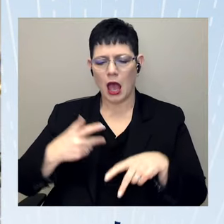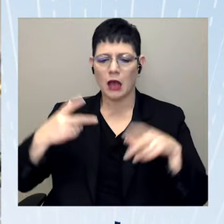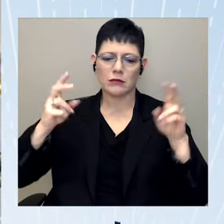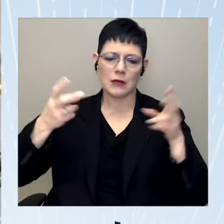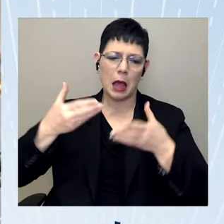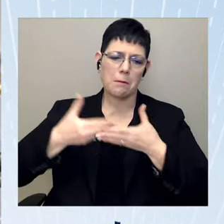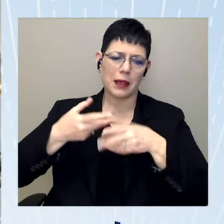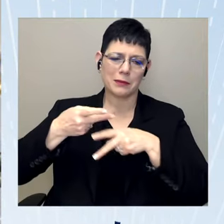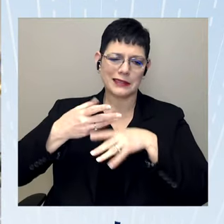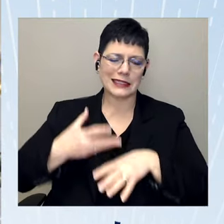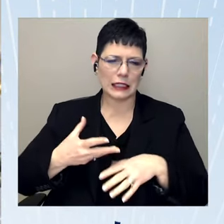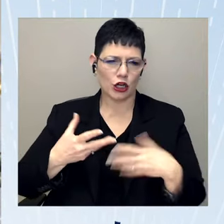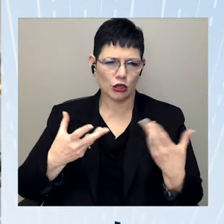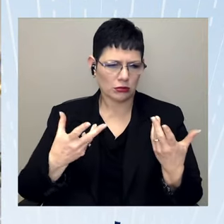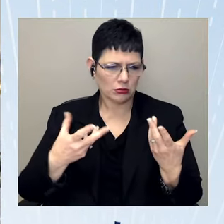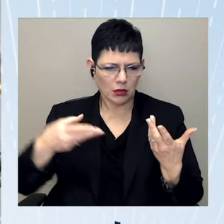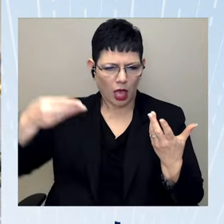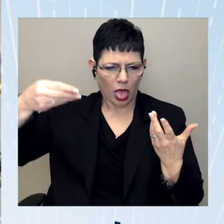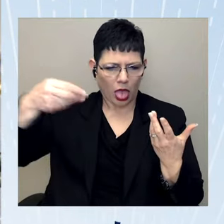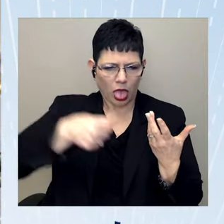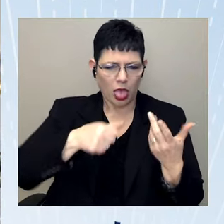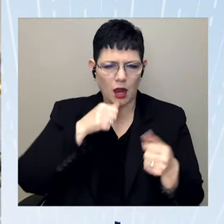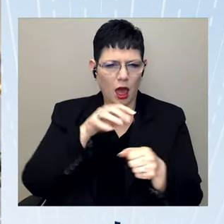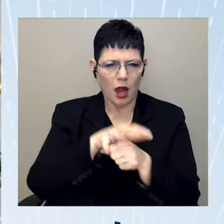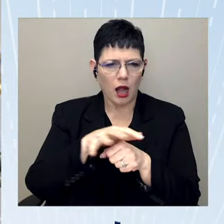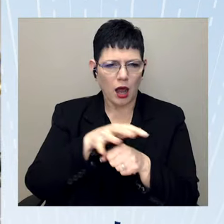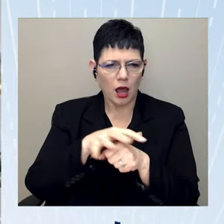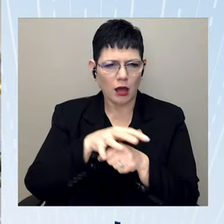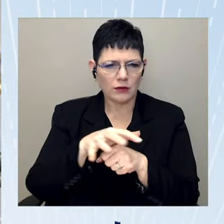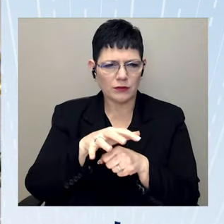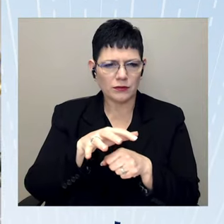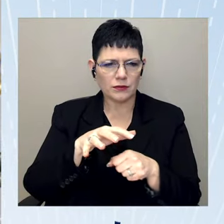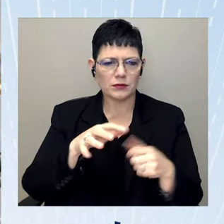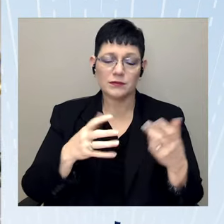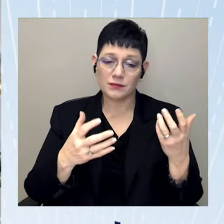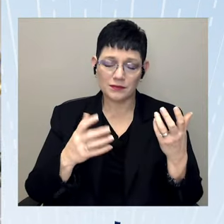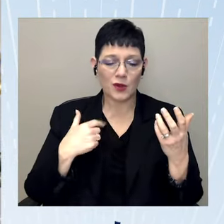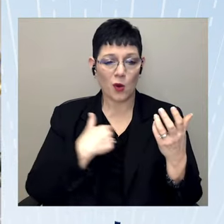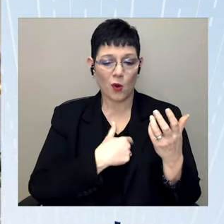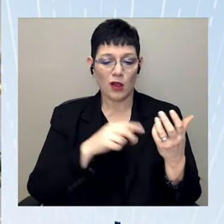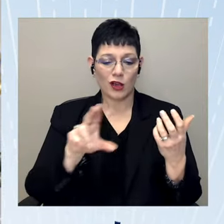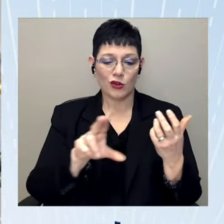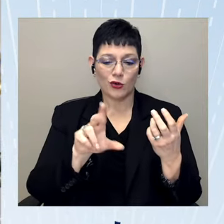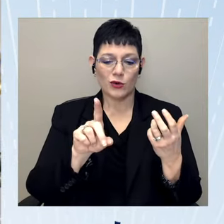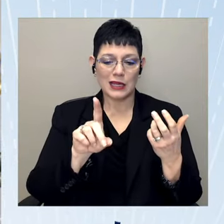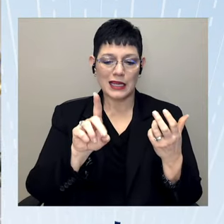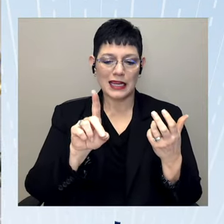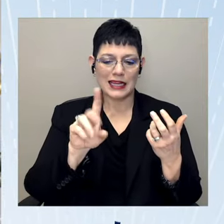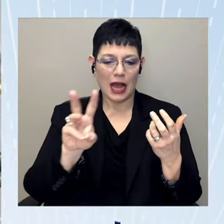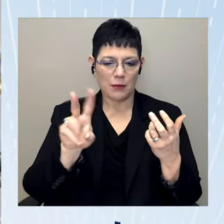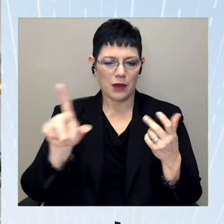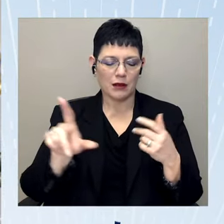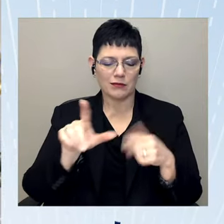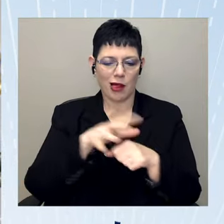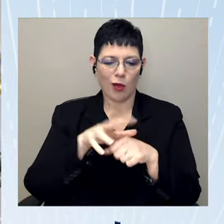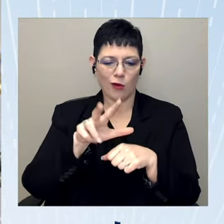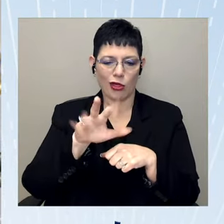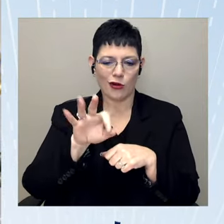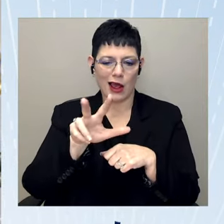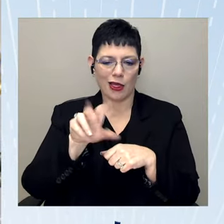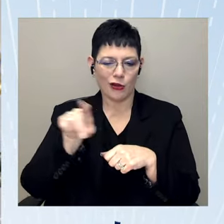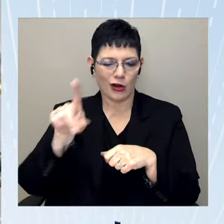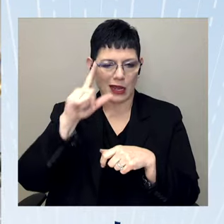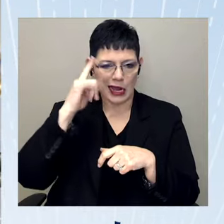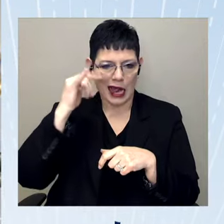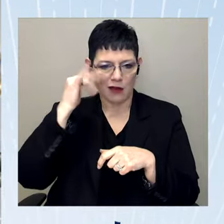children on the subsidies program. We have a saying at UDW, Local 3930 in California, I